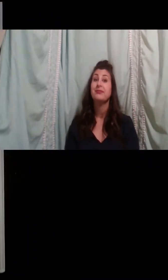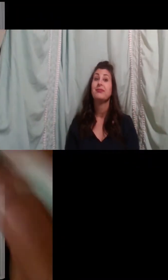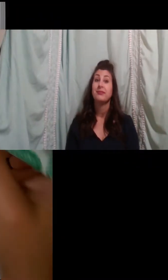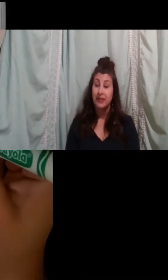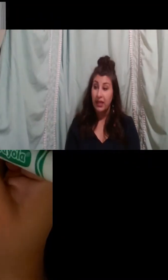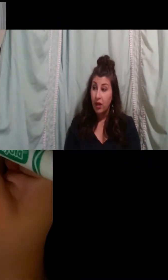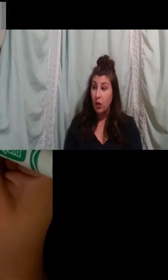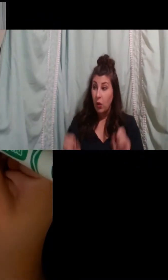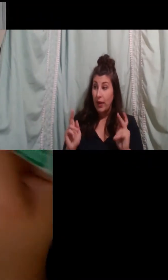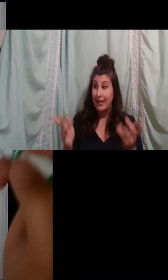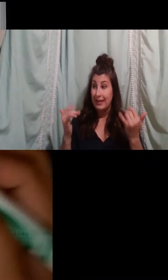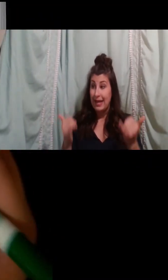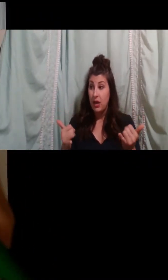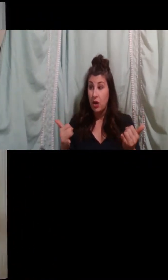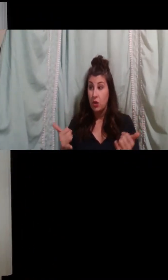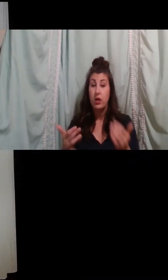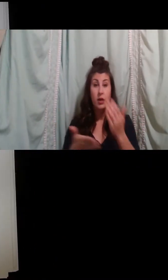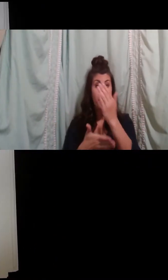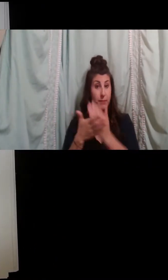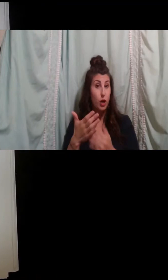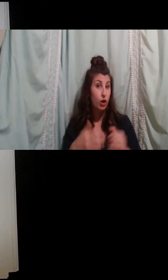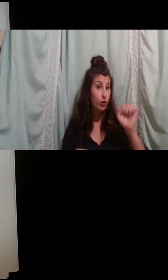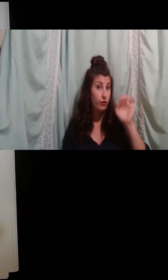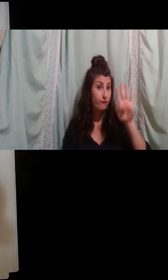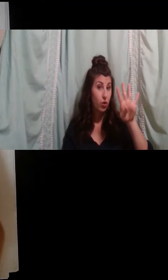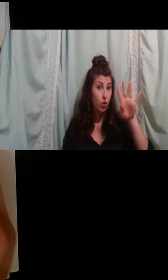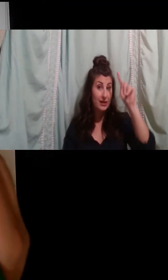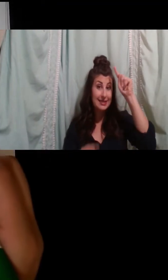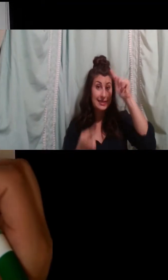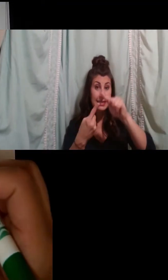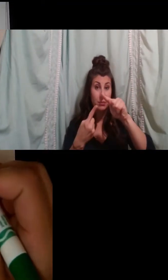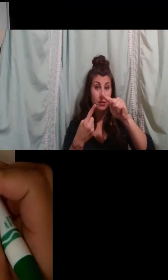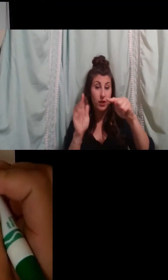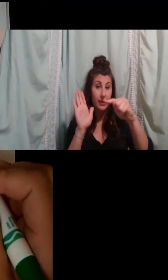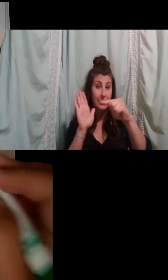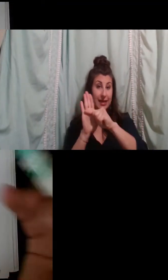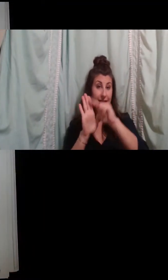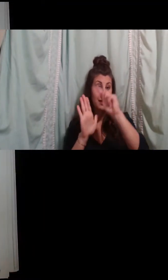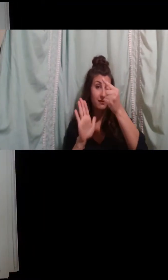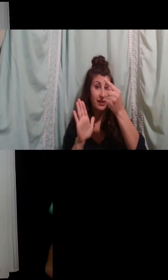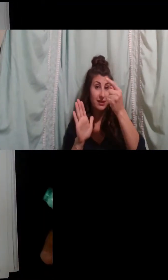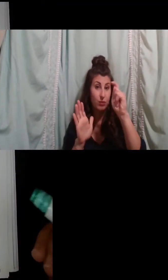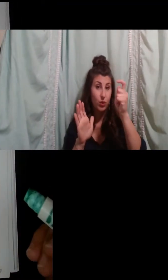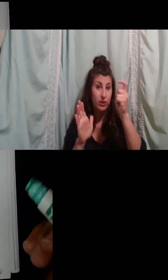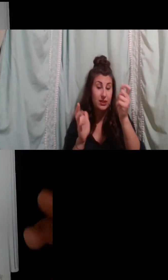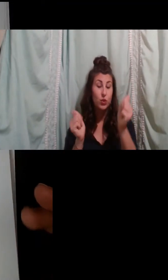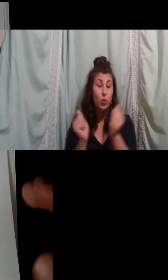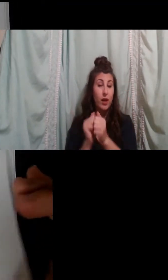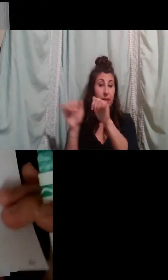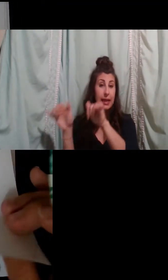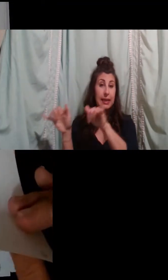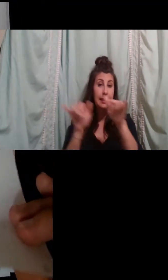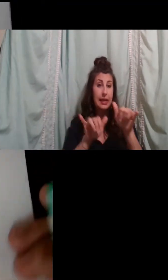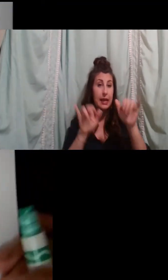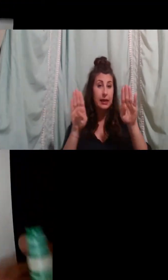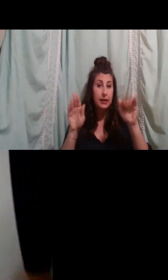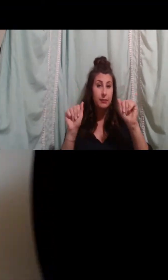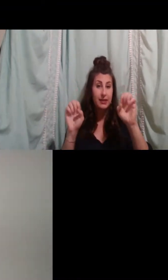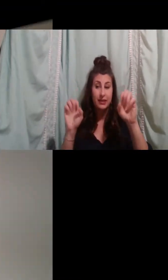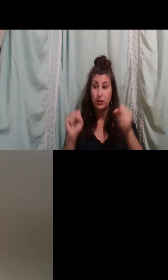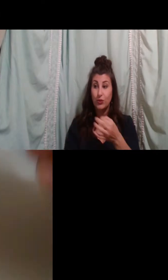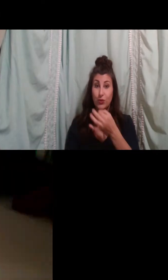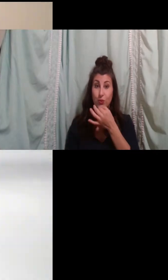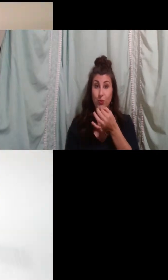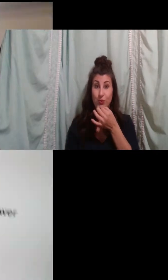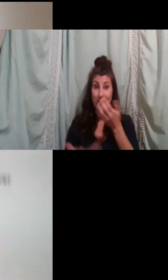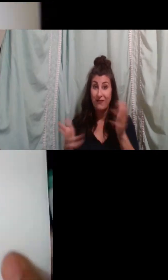All right, so now we are at this one, part 4, simplifying negative exponents with like bases. We're